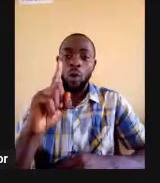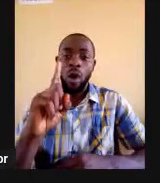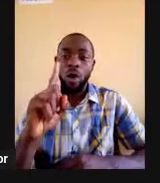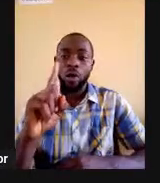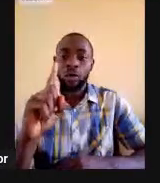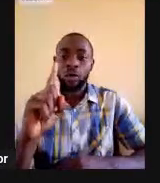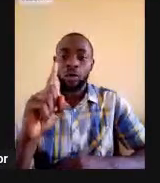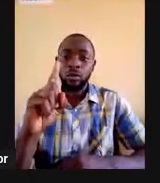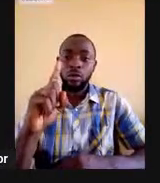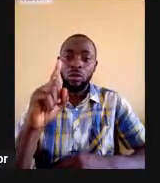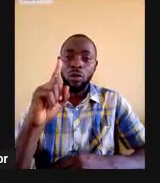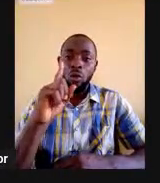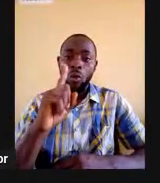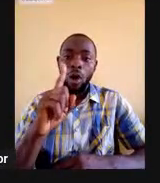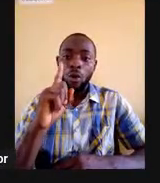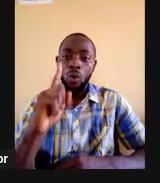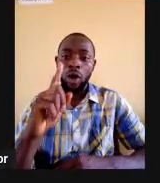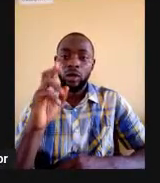1 1 0.